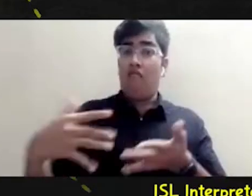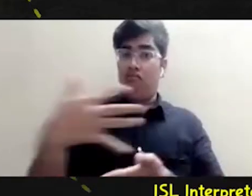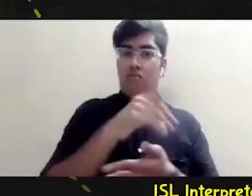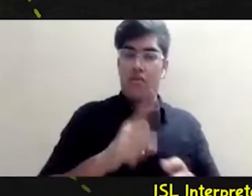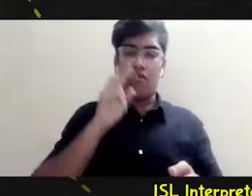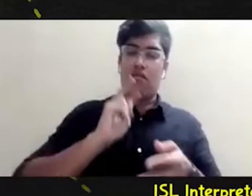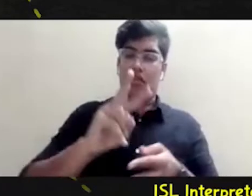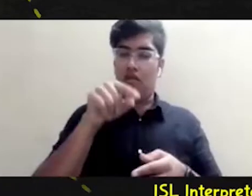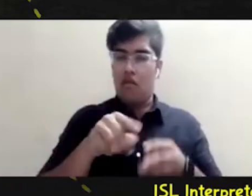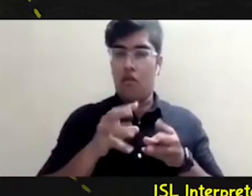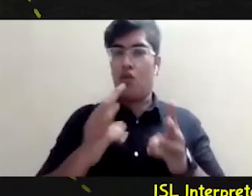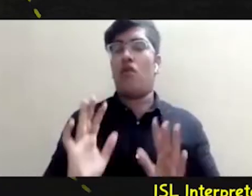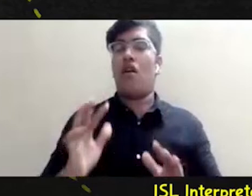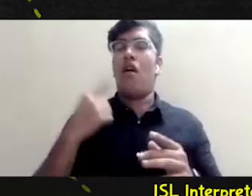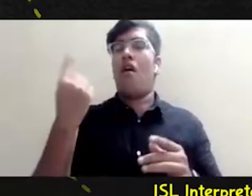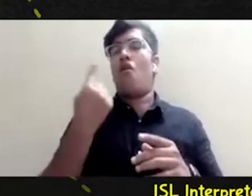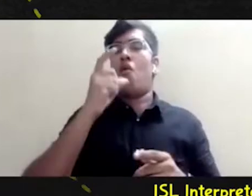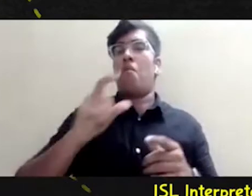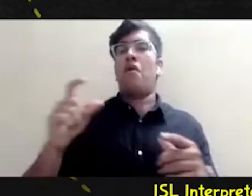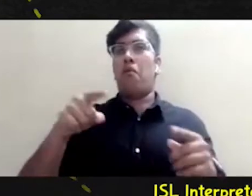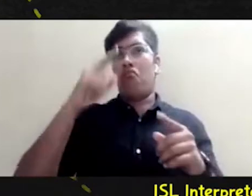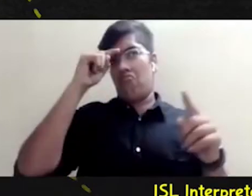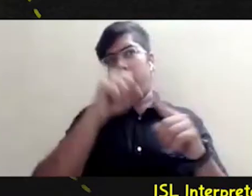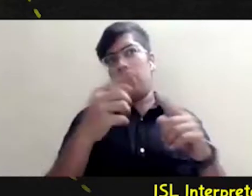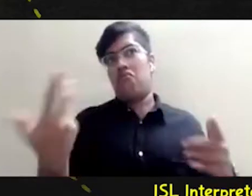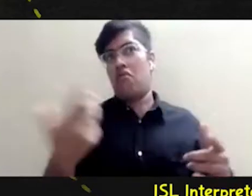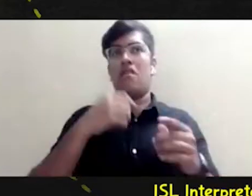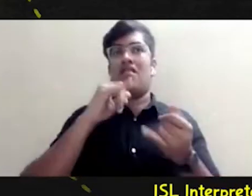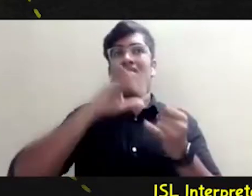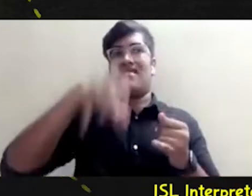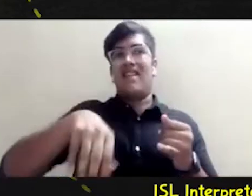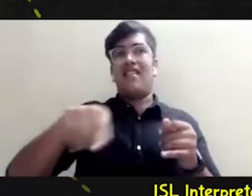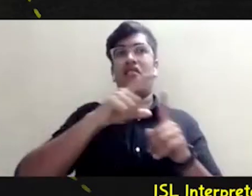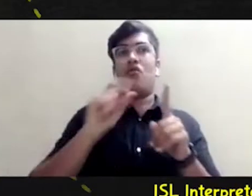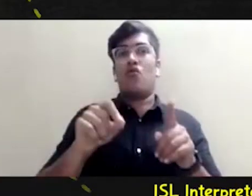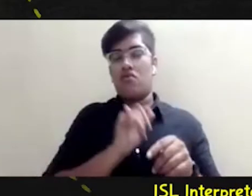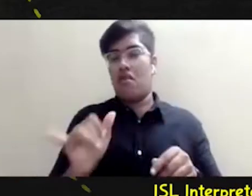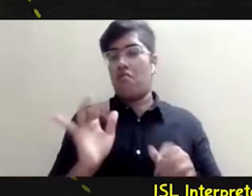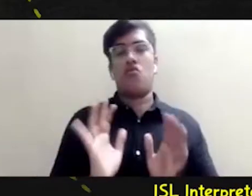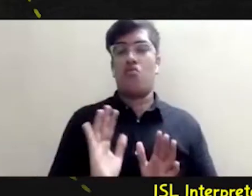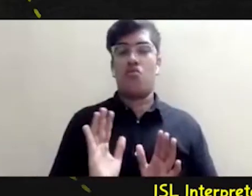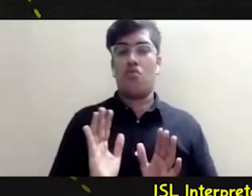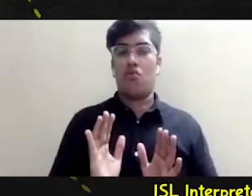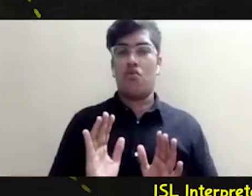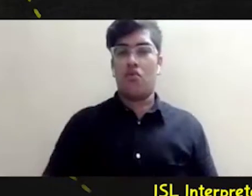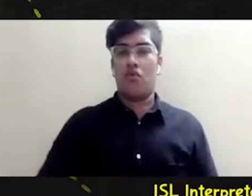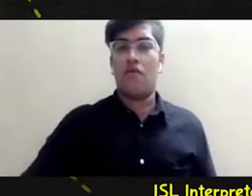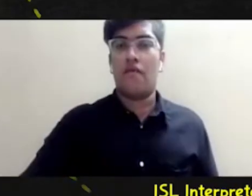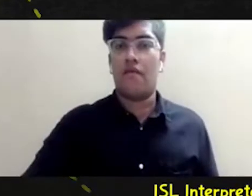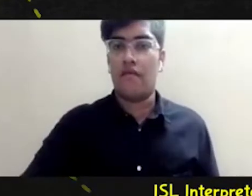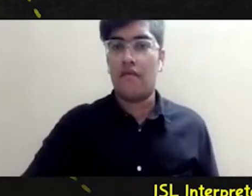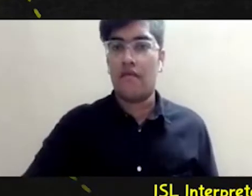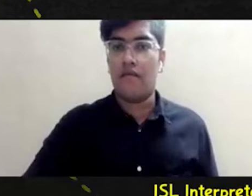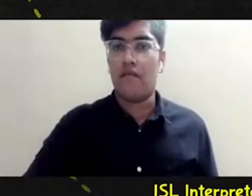not just making people as targets, what state does. I mean, then we're not really different from the state.